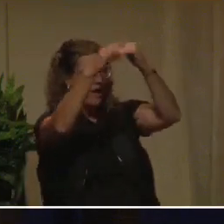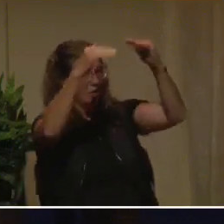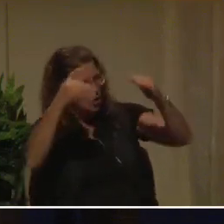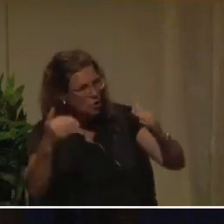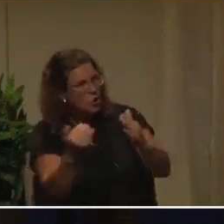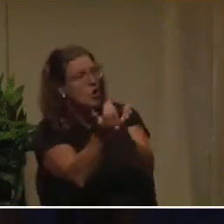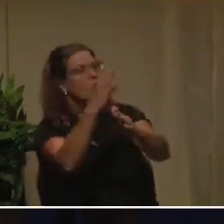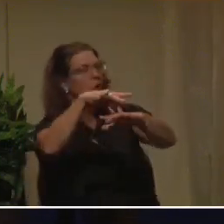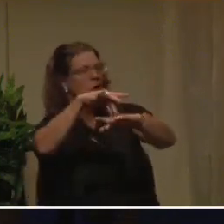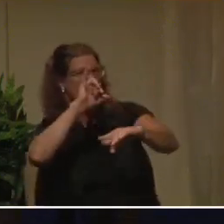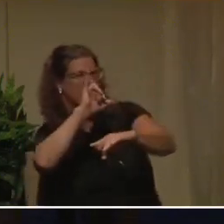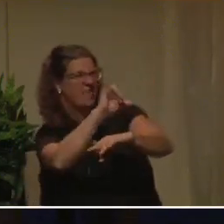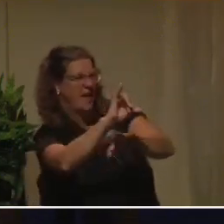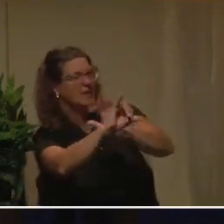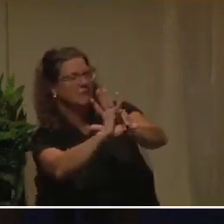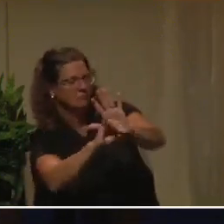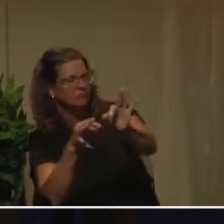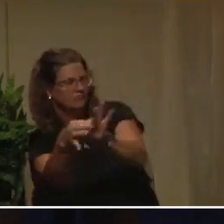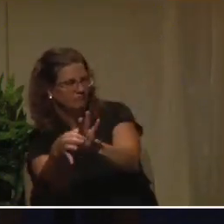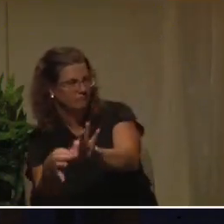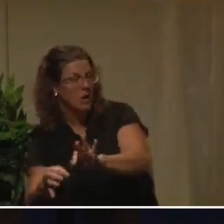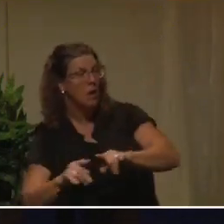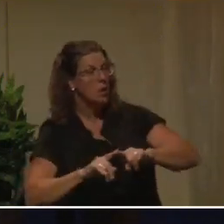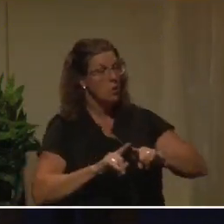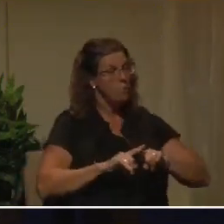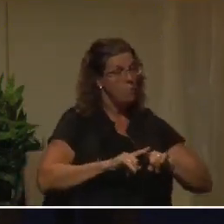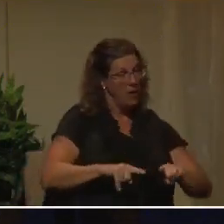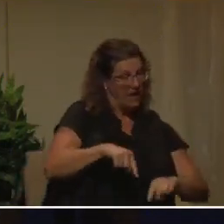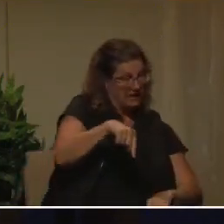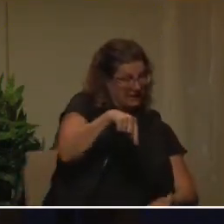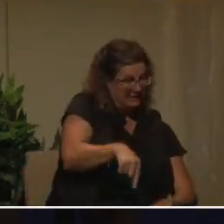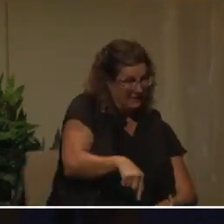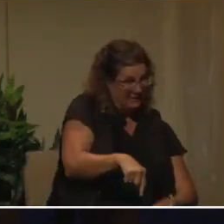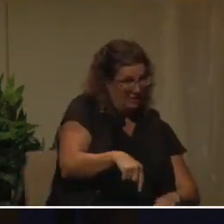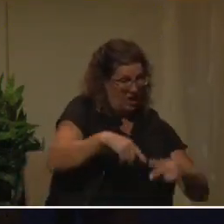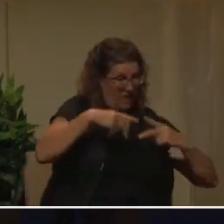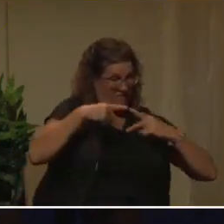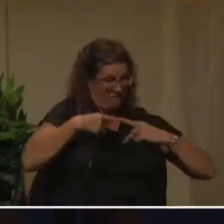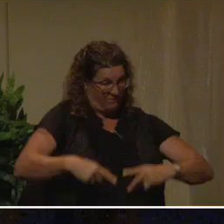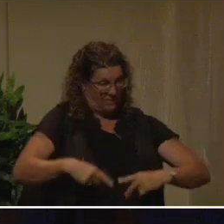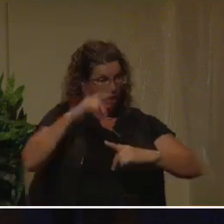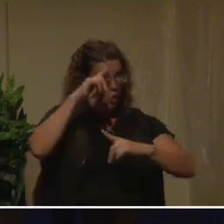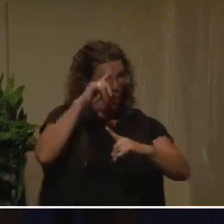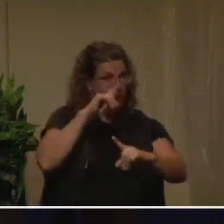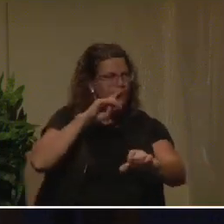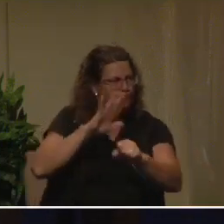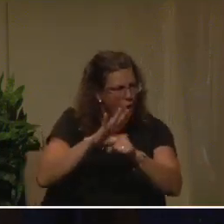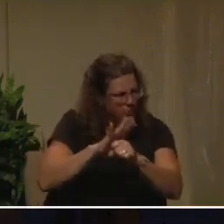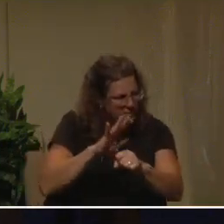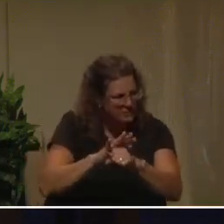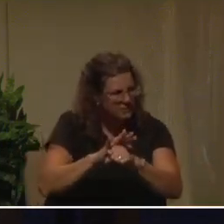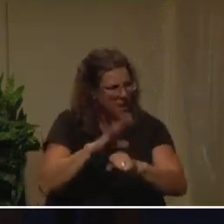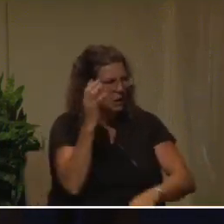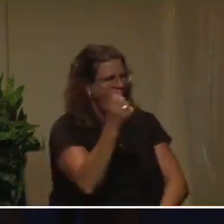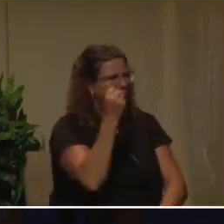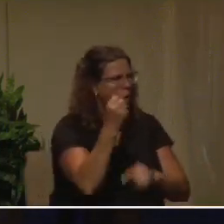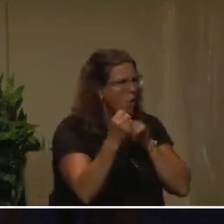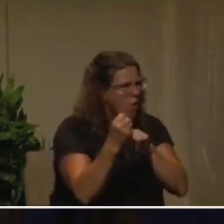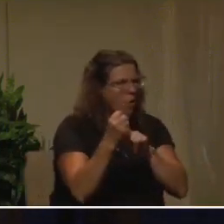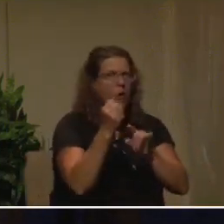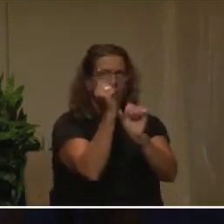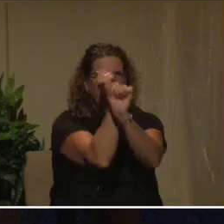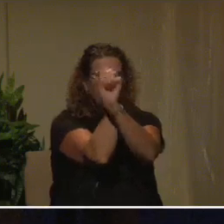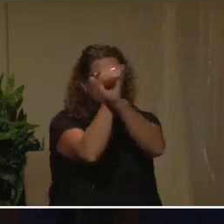And when you start to catch on to the physicality of the promises that we hold on to, suddenly you can start to get